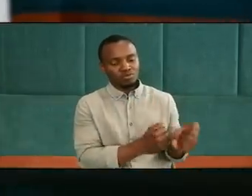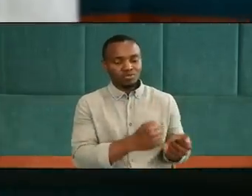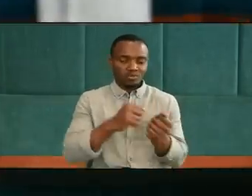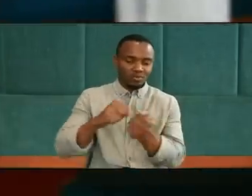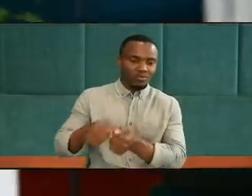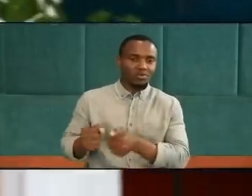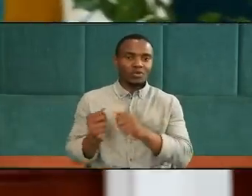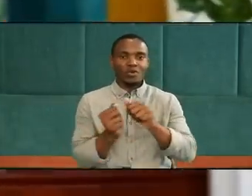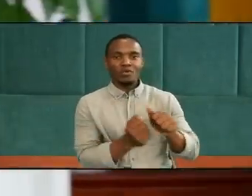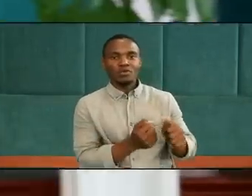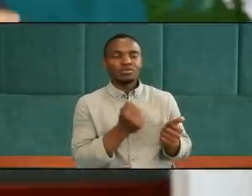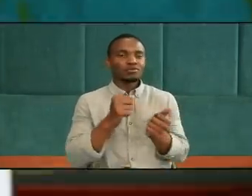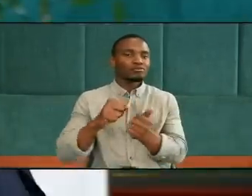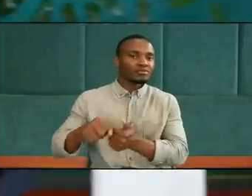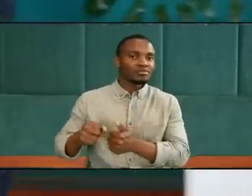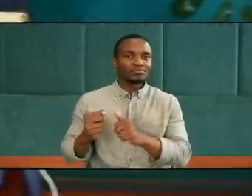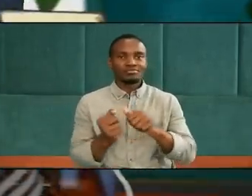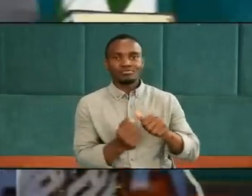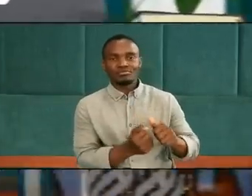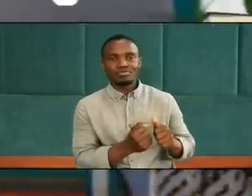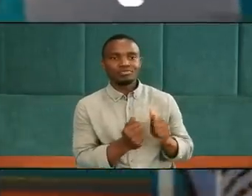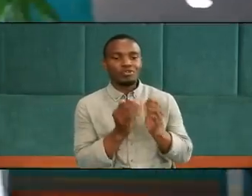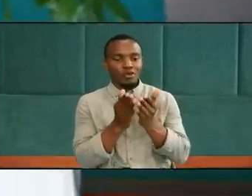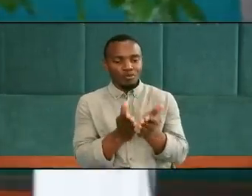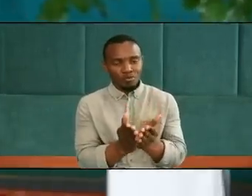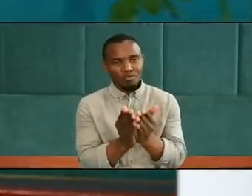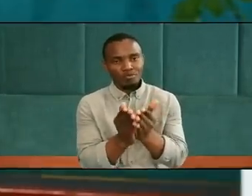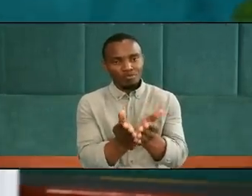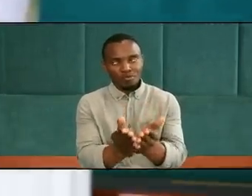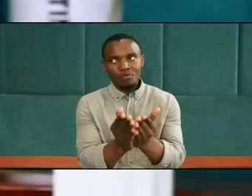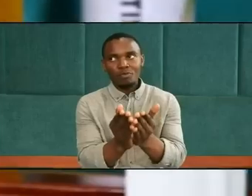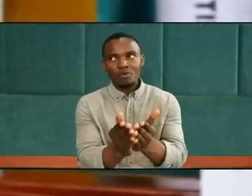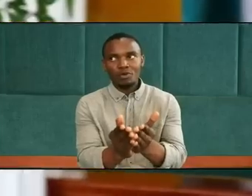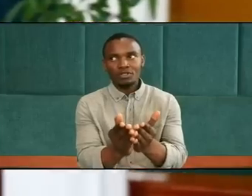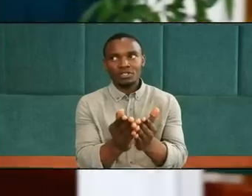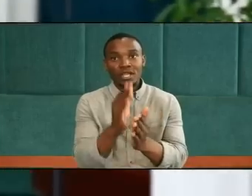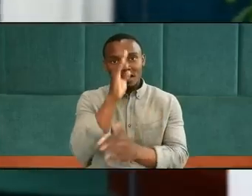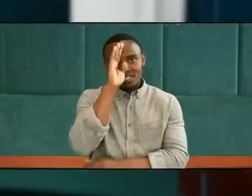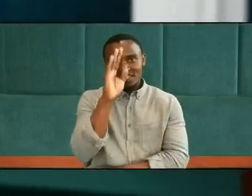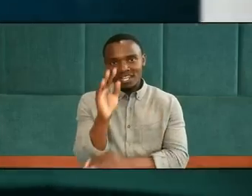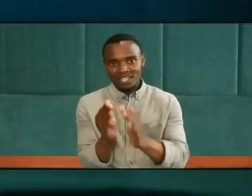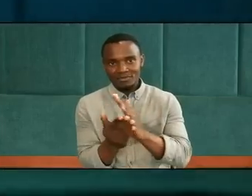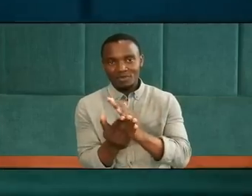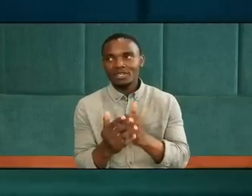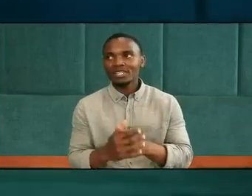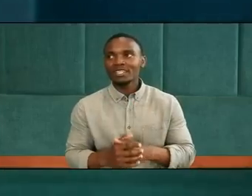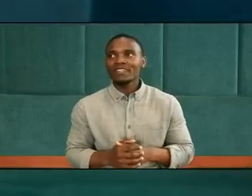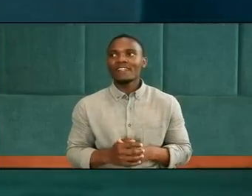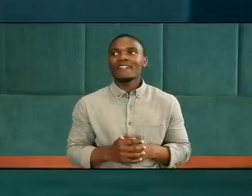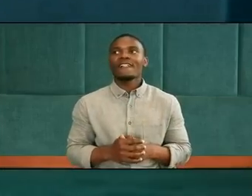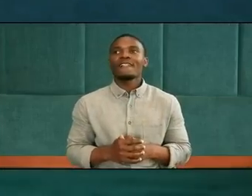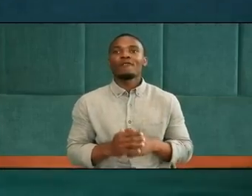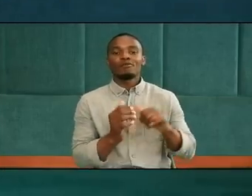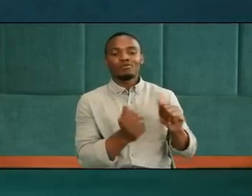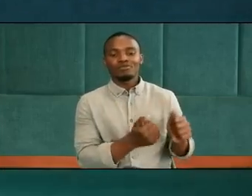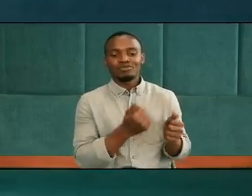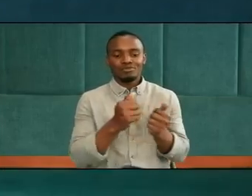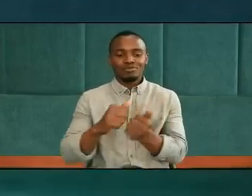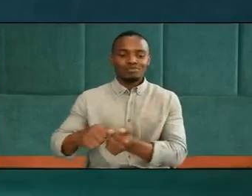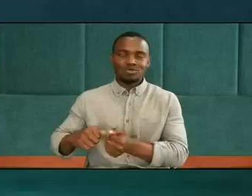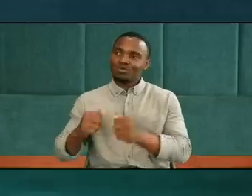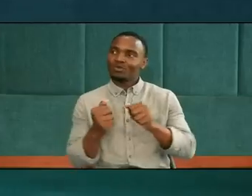morning. "Row, row, row your boat gentle down the stream. Merrily, merrily, merrily, merrily. Life is but a